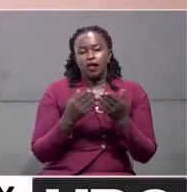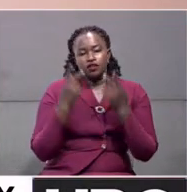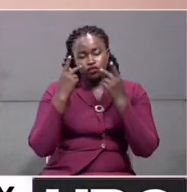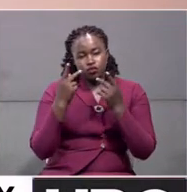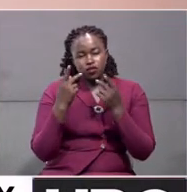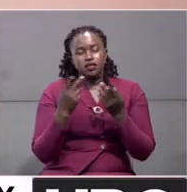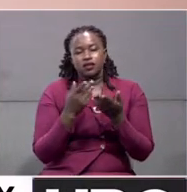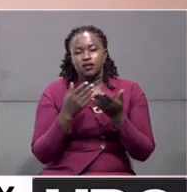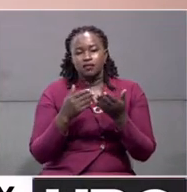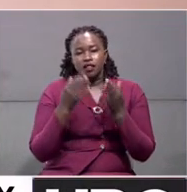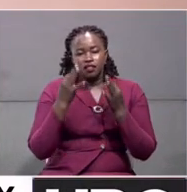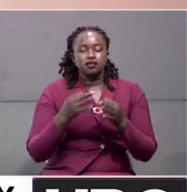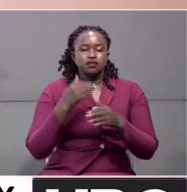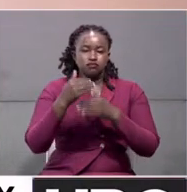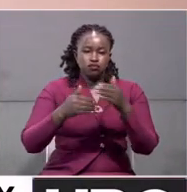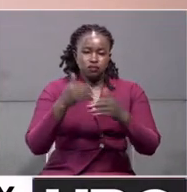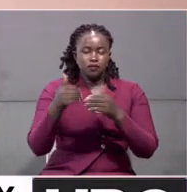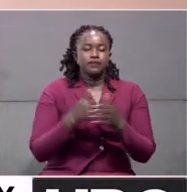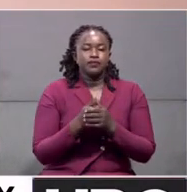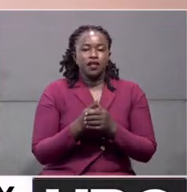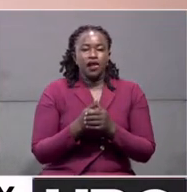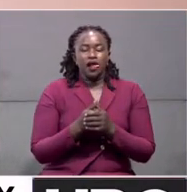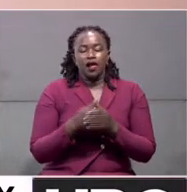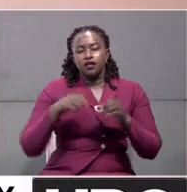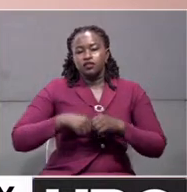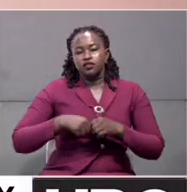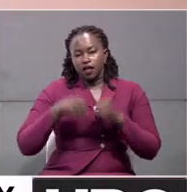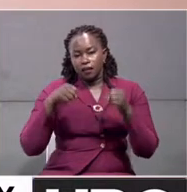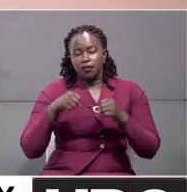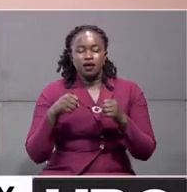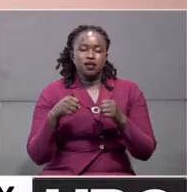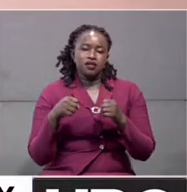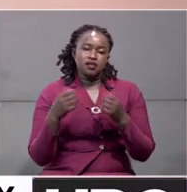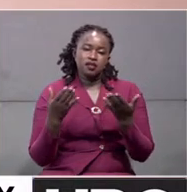So, as chairman Eastern Region,